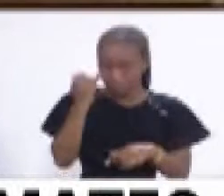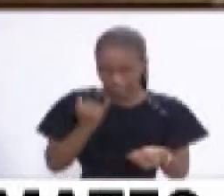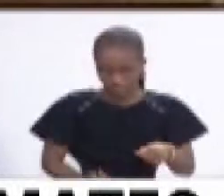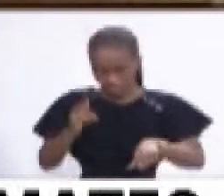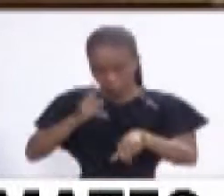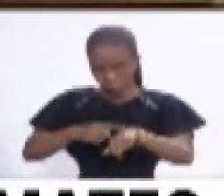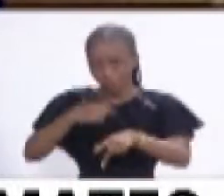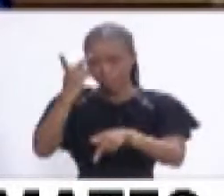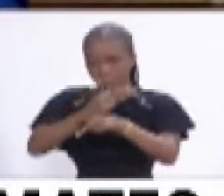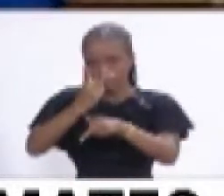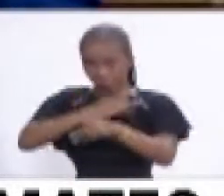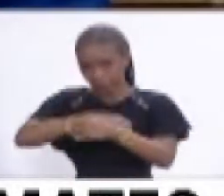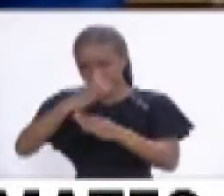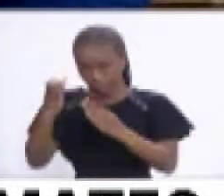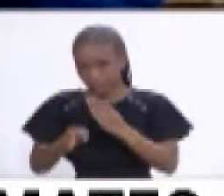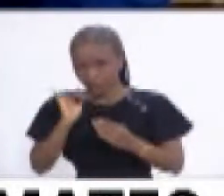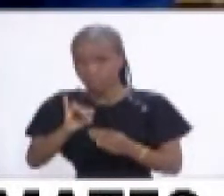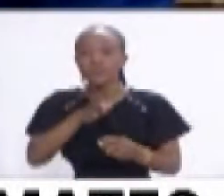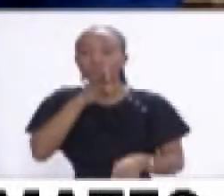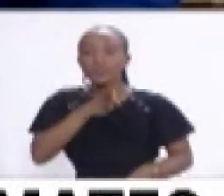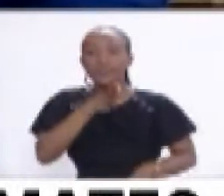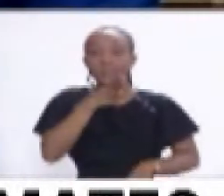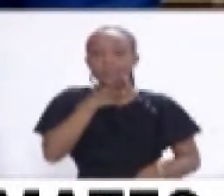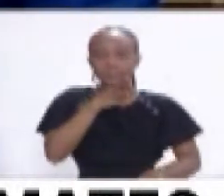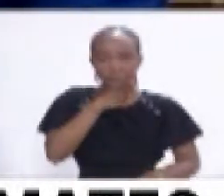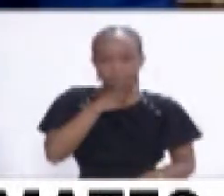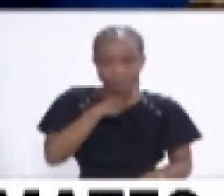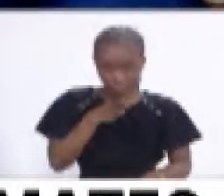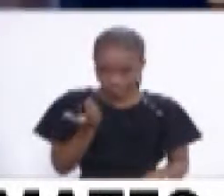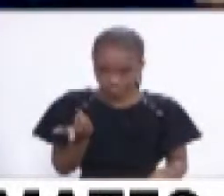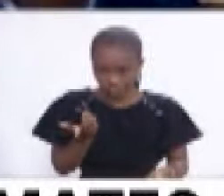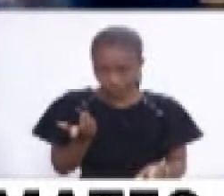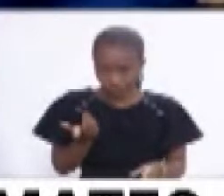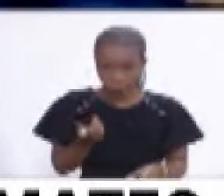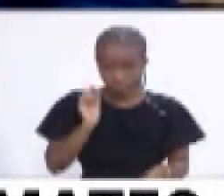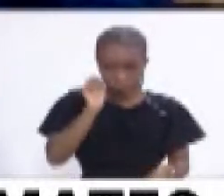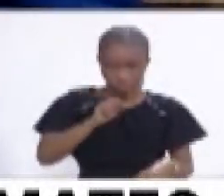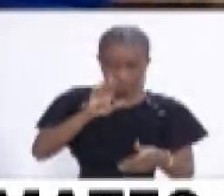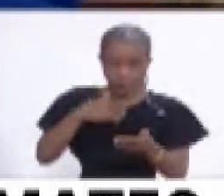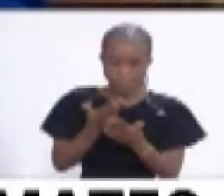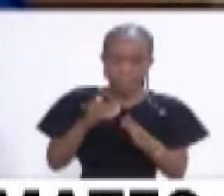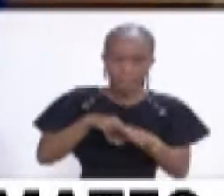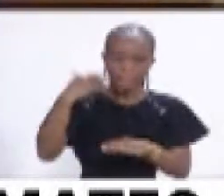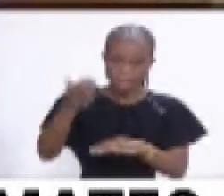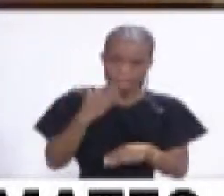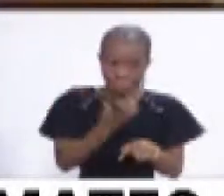time we put a close to this borrowing menace or spree that we get into every